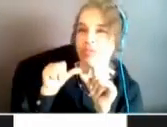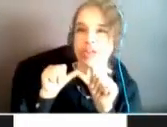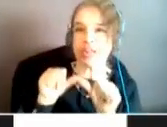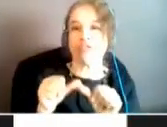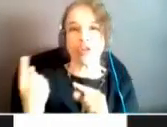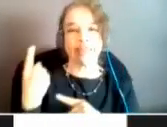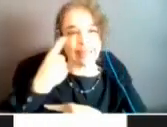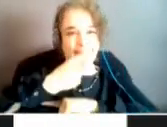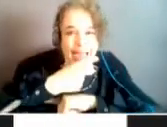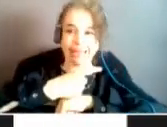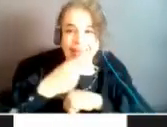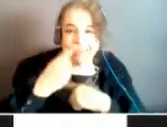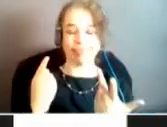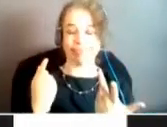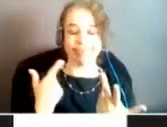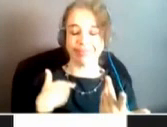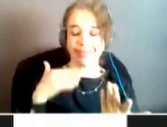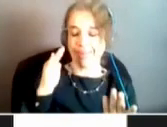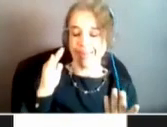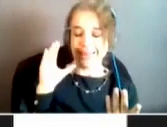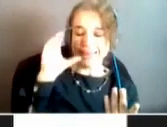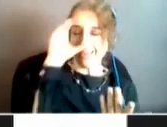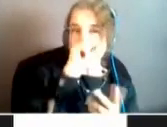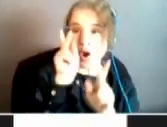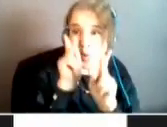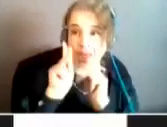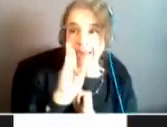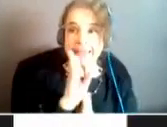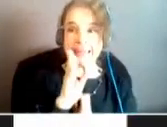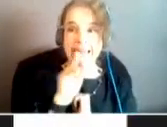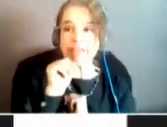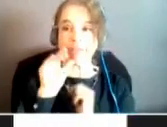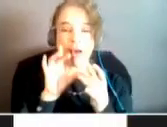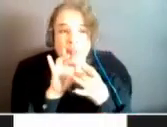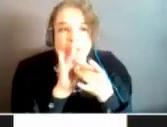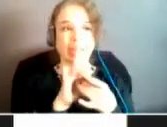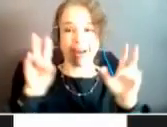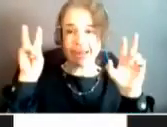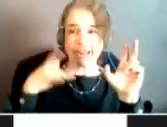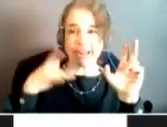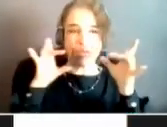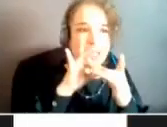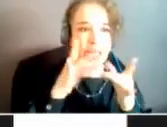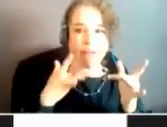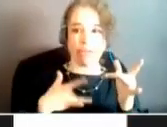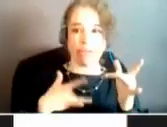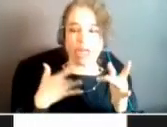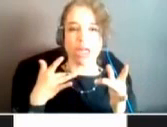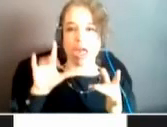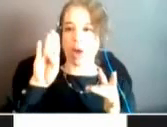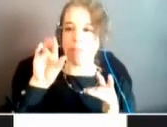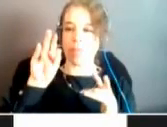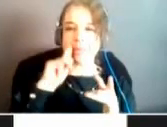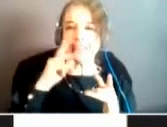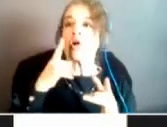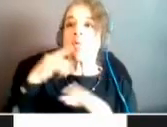the day. And I just think, but you know, when people talk about not belonging and not and feeling like a burden, that should be a